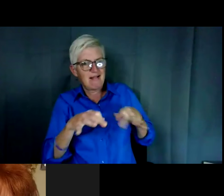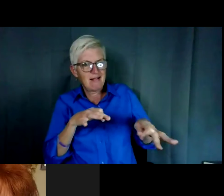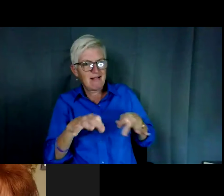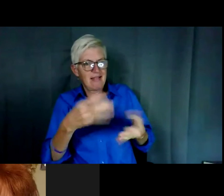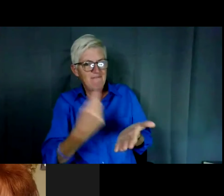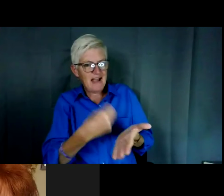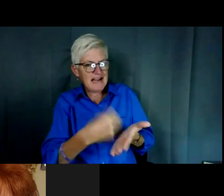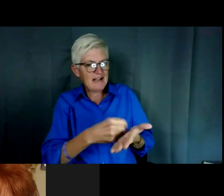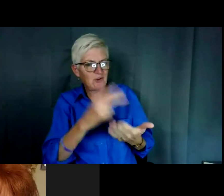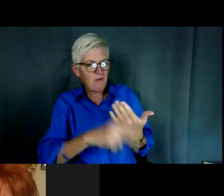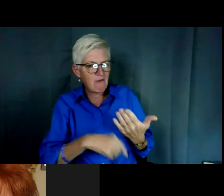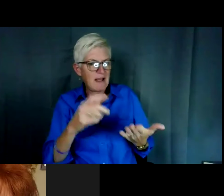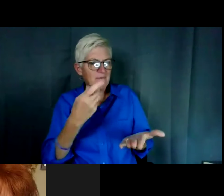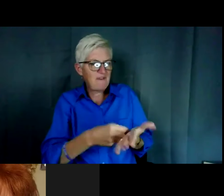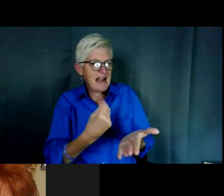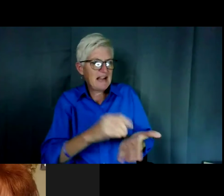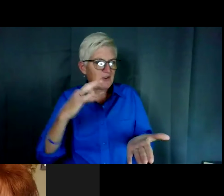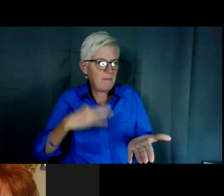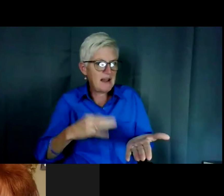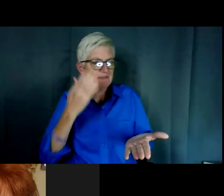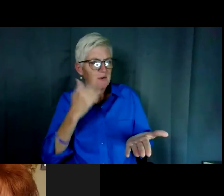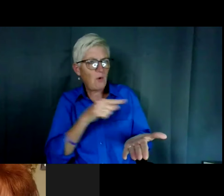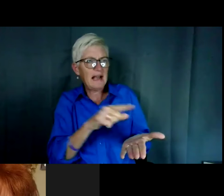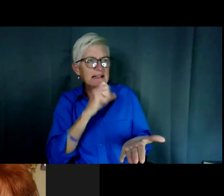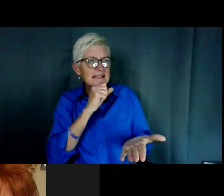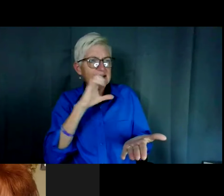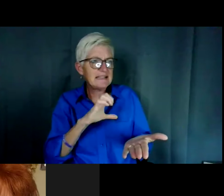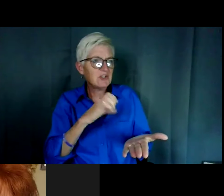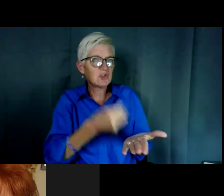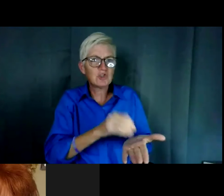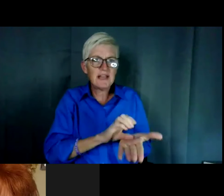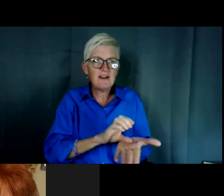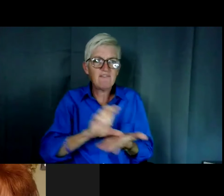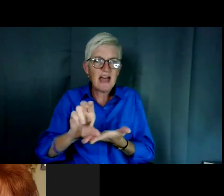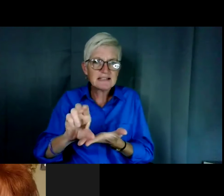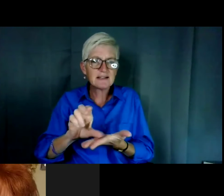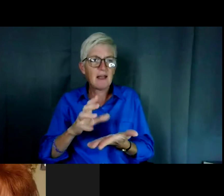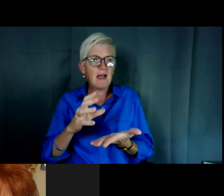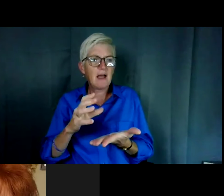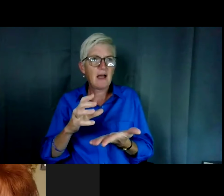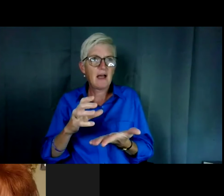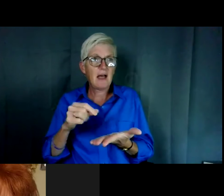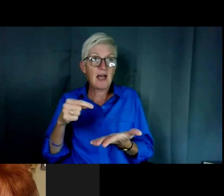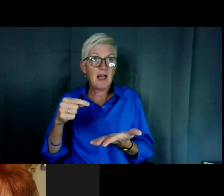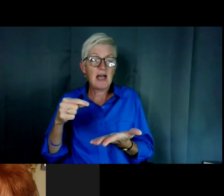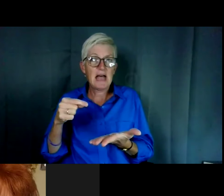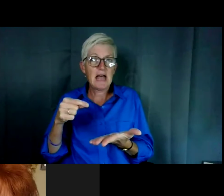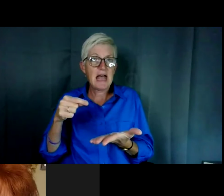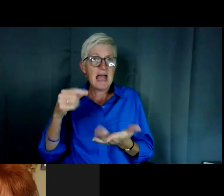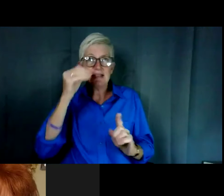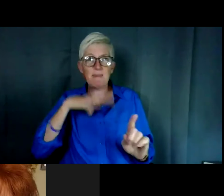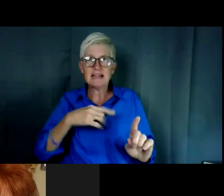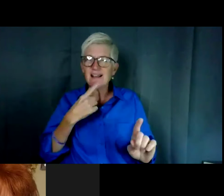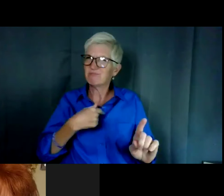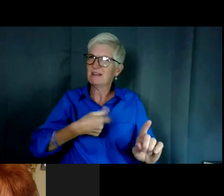these benefits and why these seniors should invest and, you know, all this stuff. And he was very frustrated